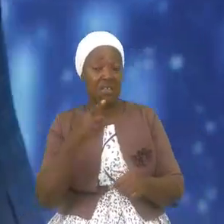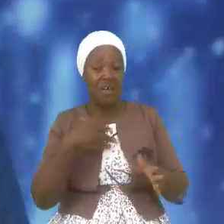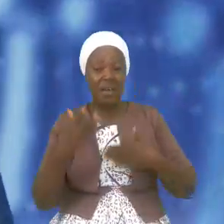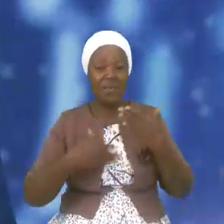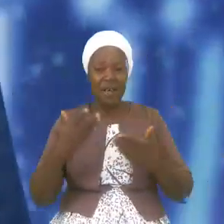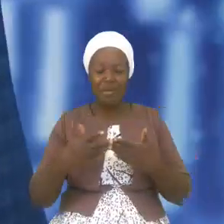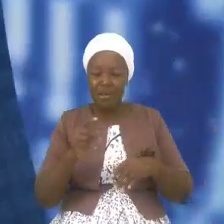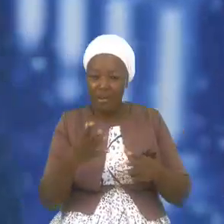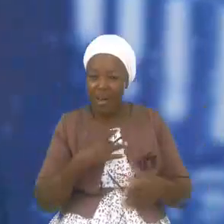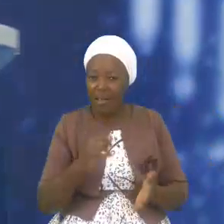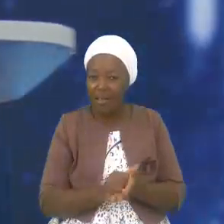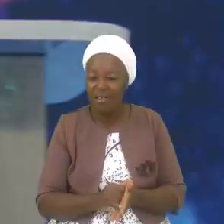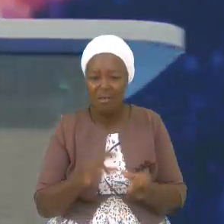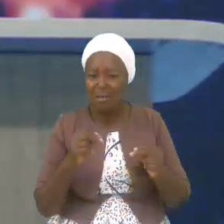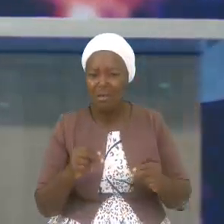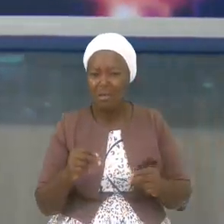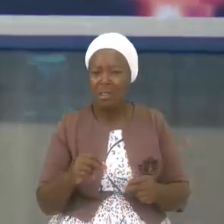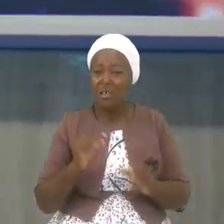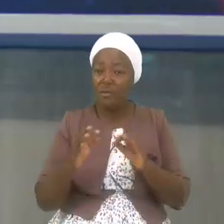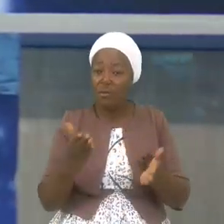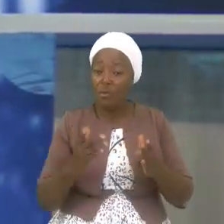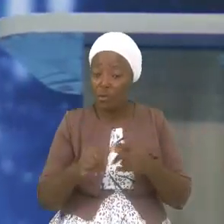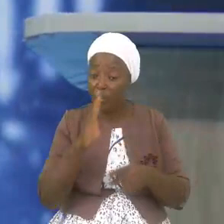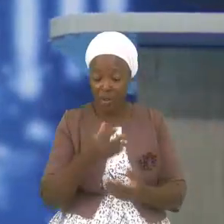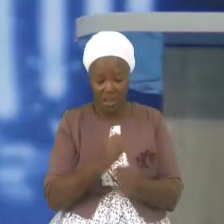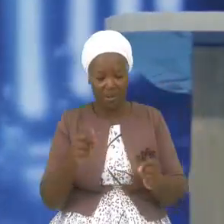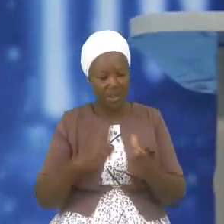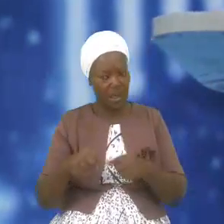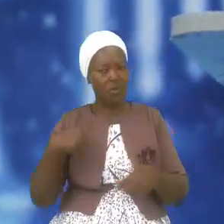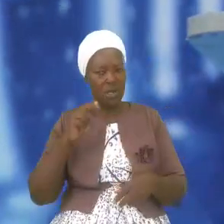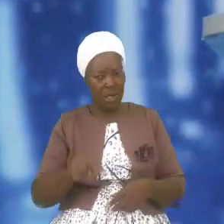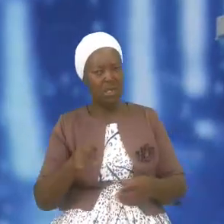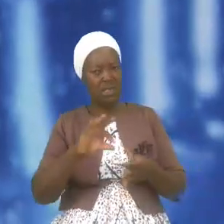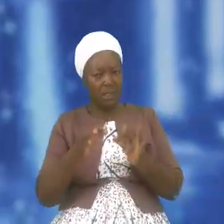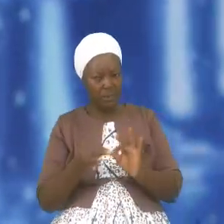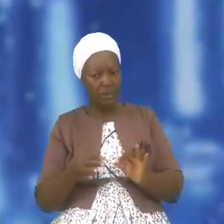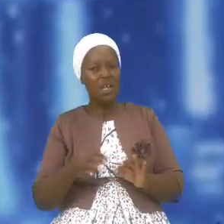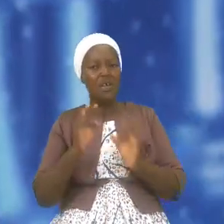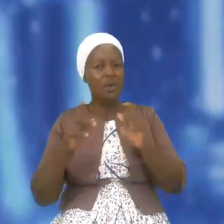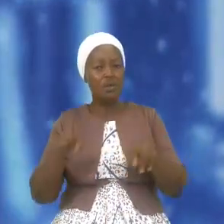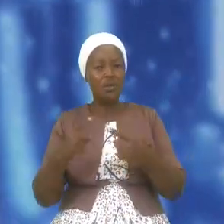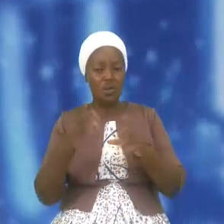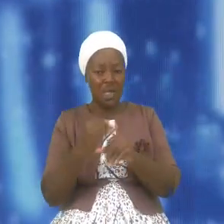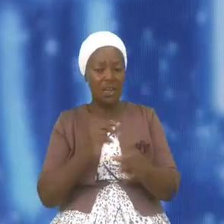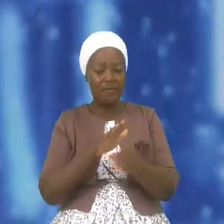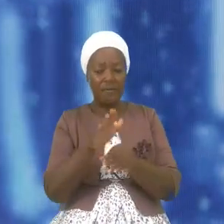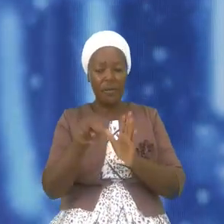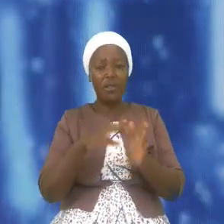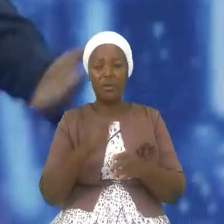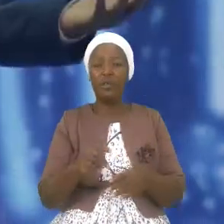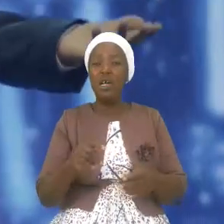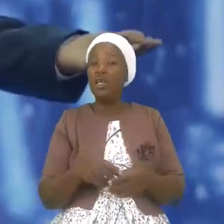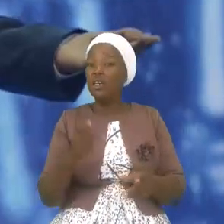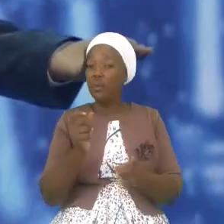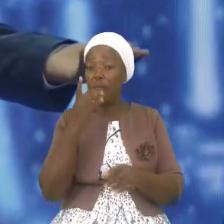going to get the fulfillment of the promise of God, we need the proper interpretation of the word of God.